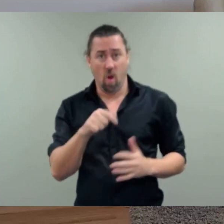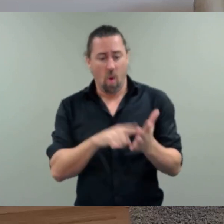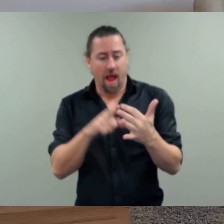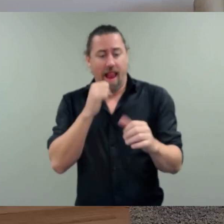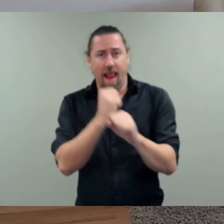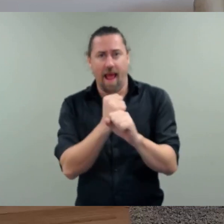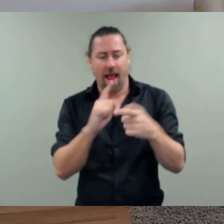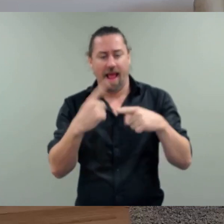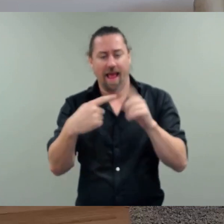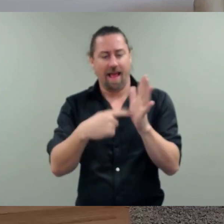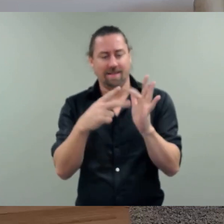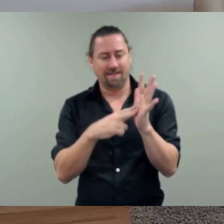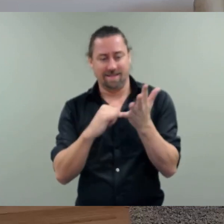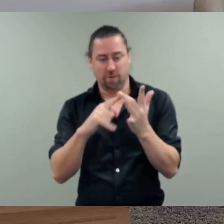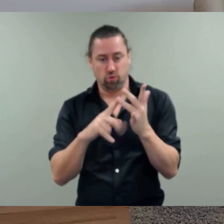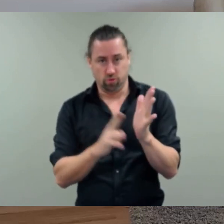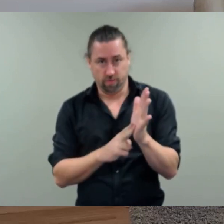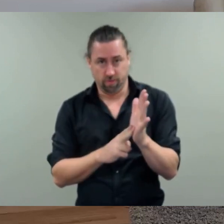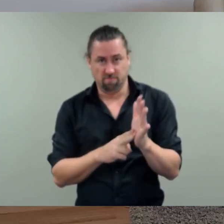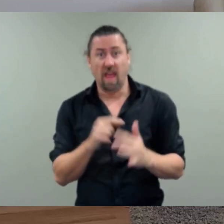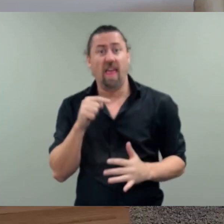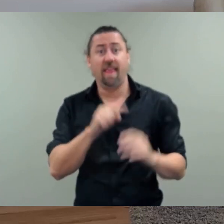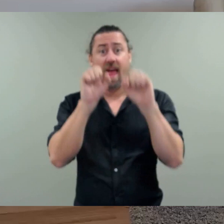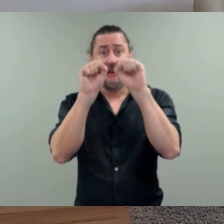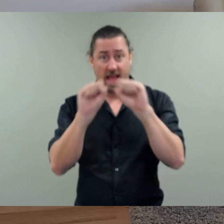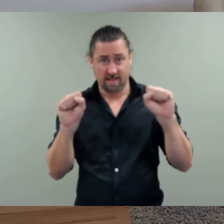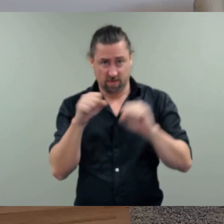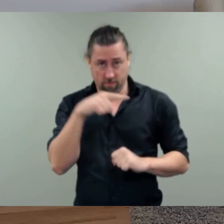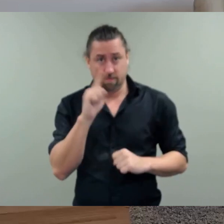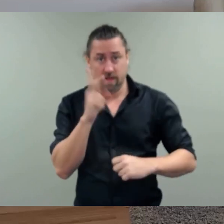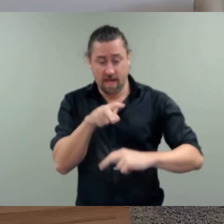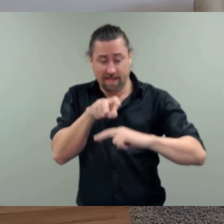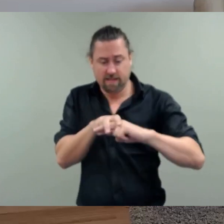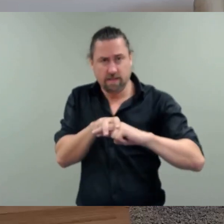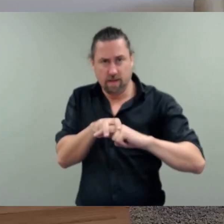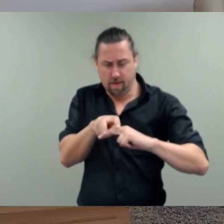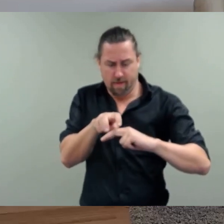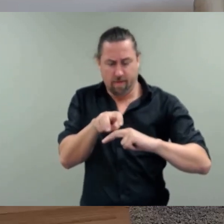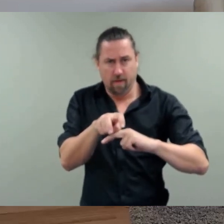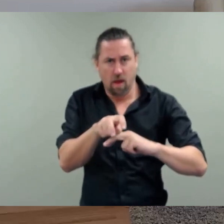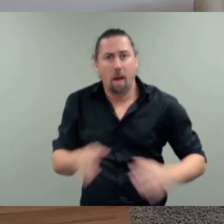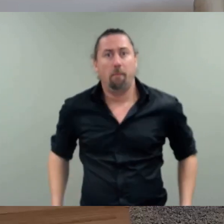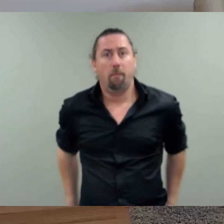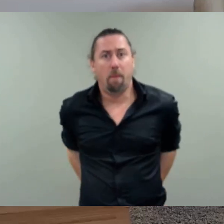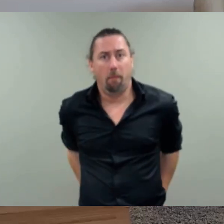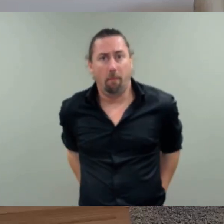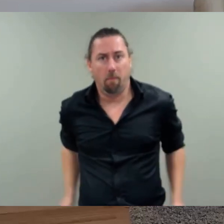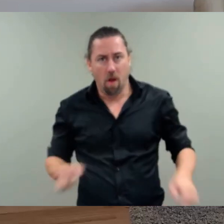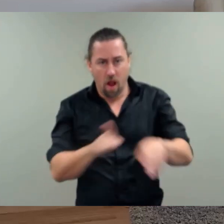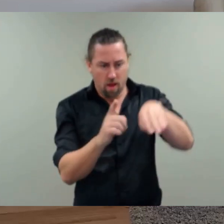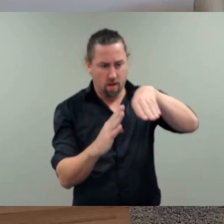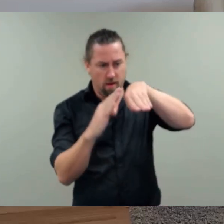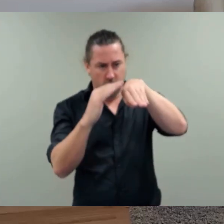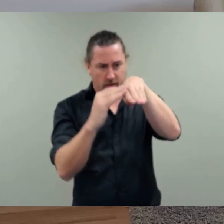first exercise is called leg extension. For this exercise, stay seated on your chair, but wriggle down towards the